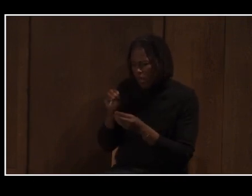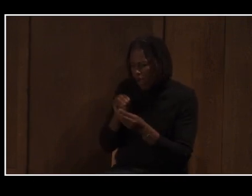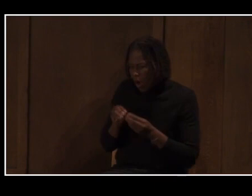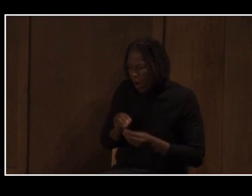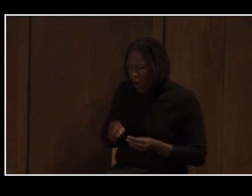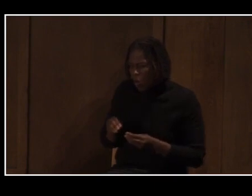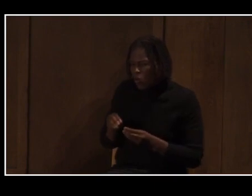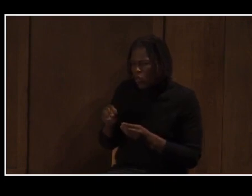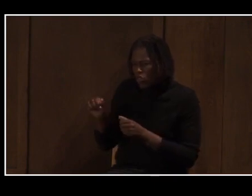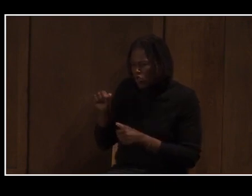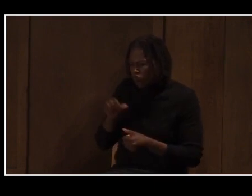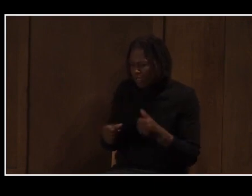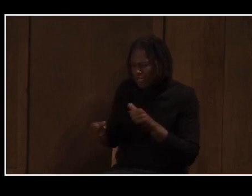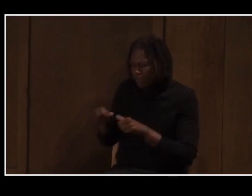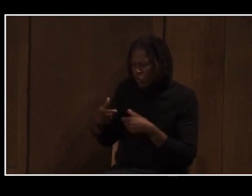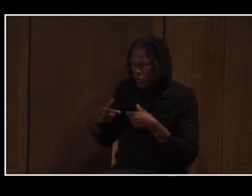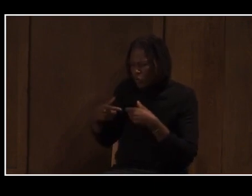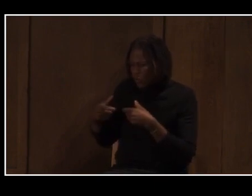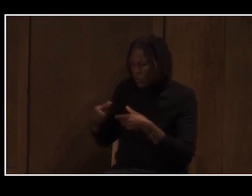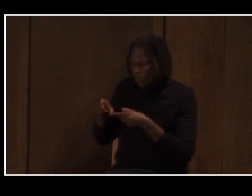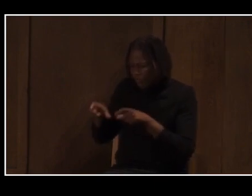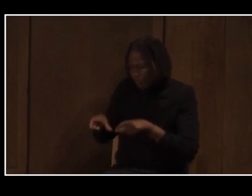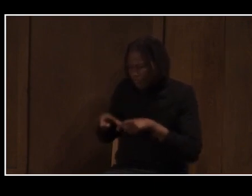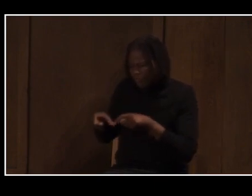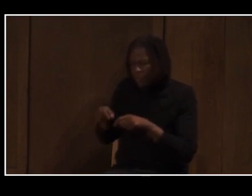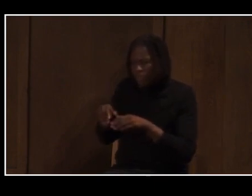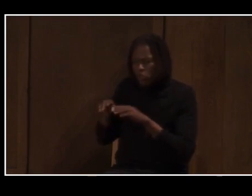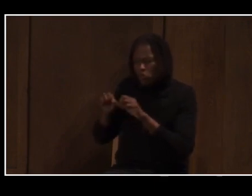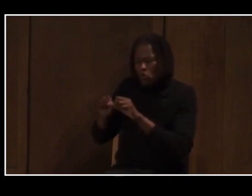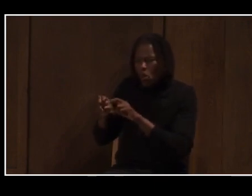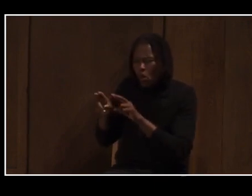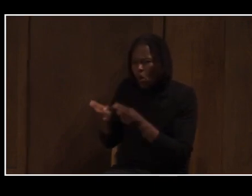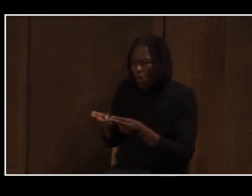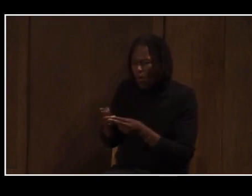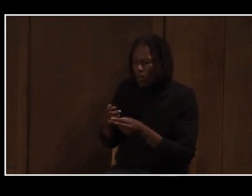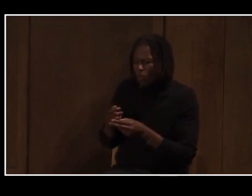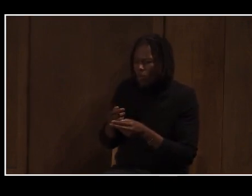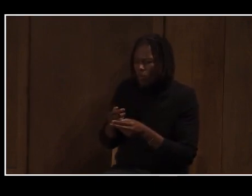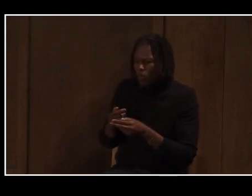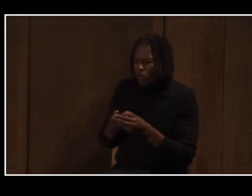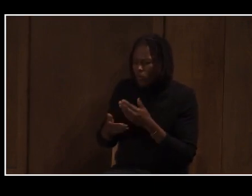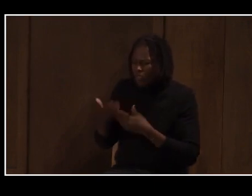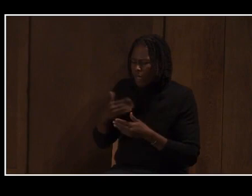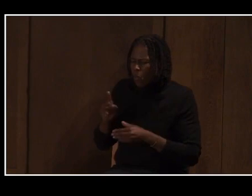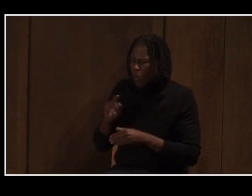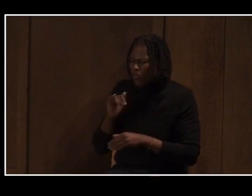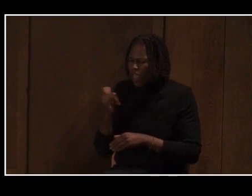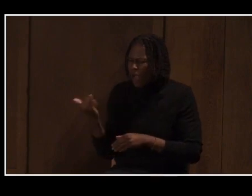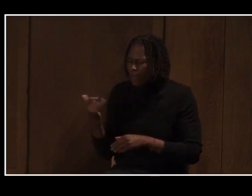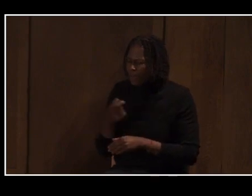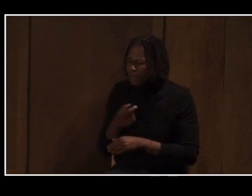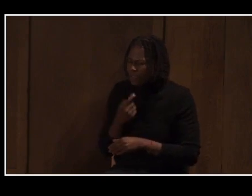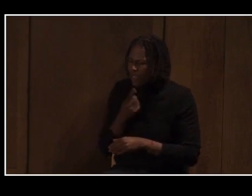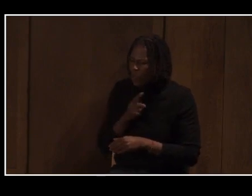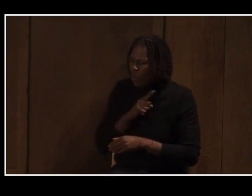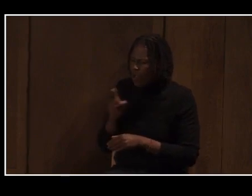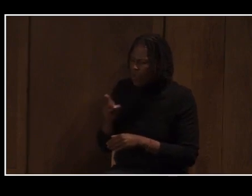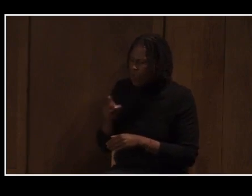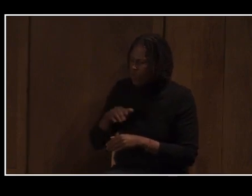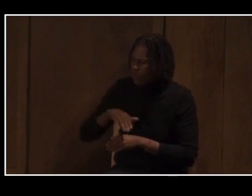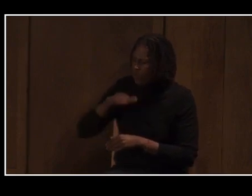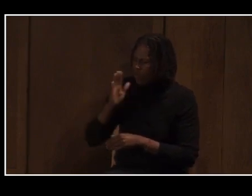recipes that you keep in your home? At least tell me what the Arabic says. You're from West London. So